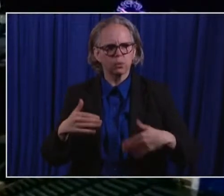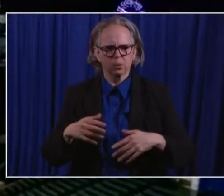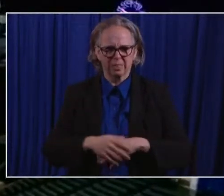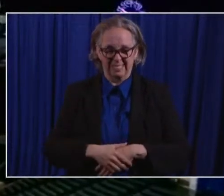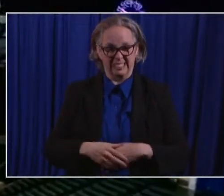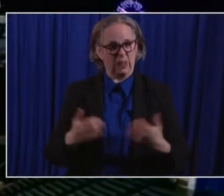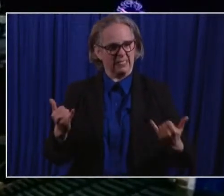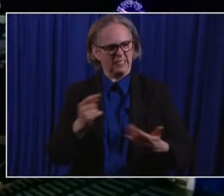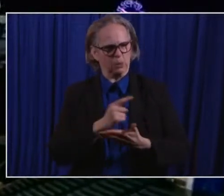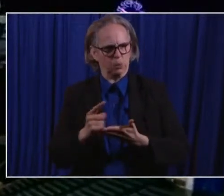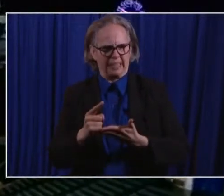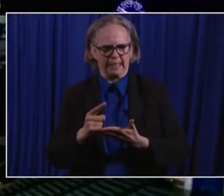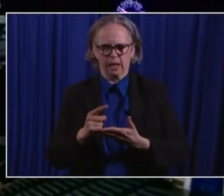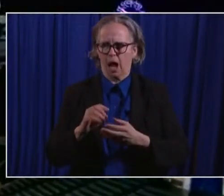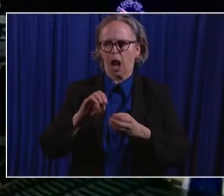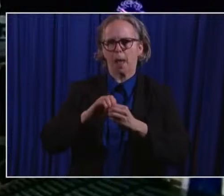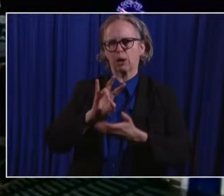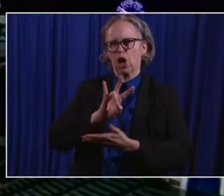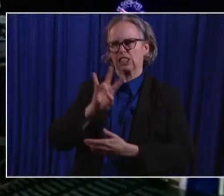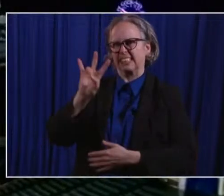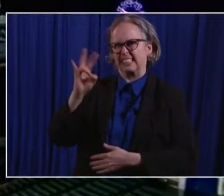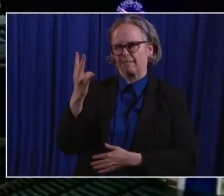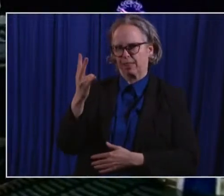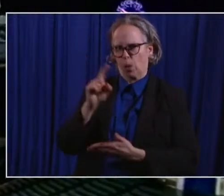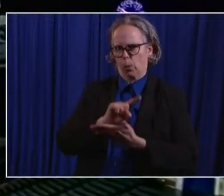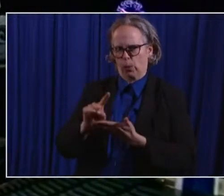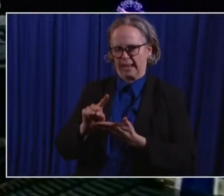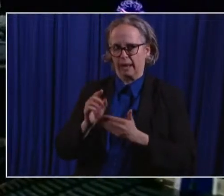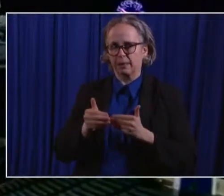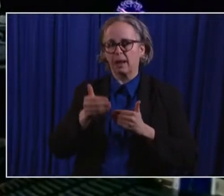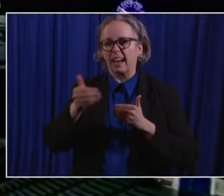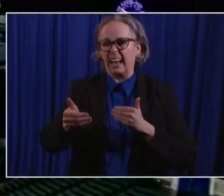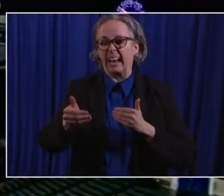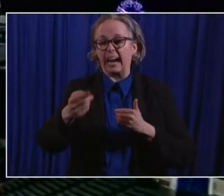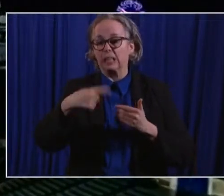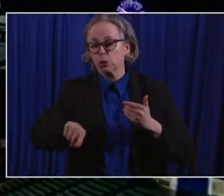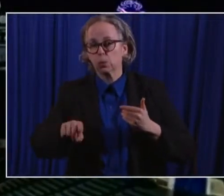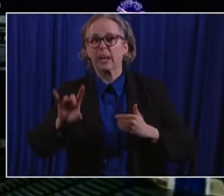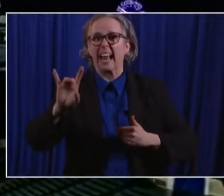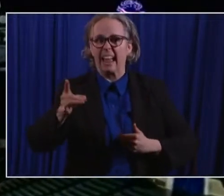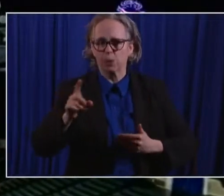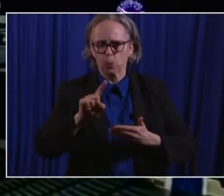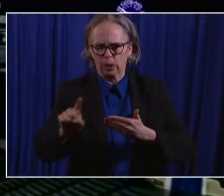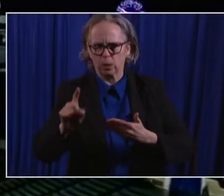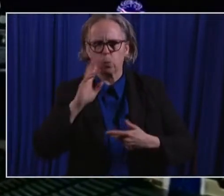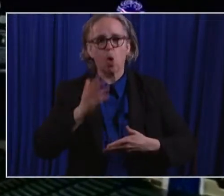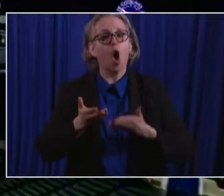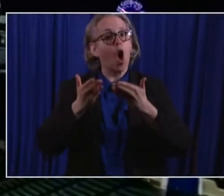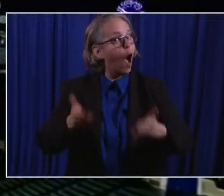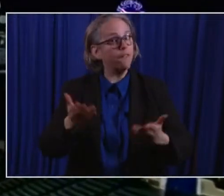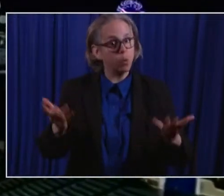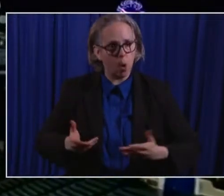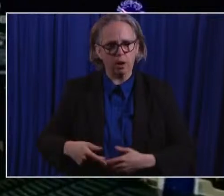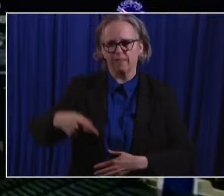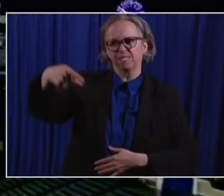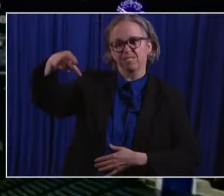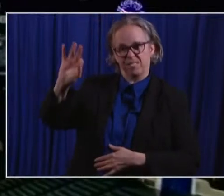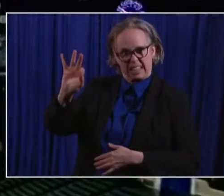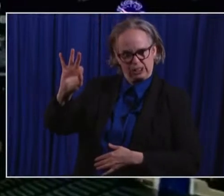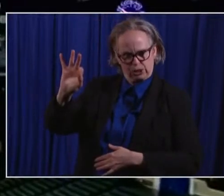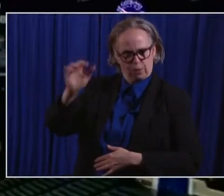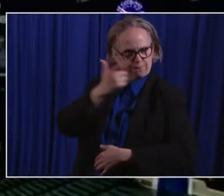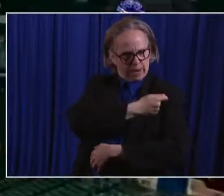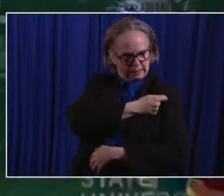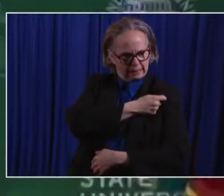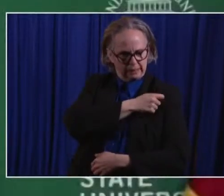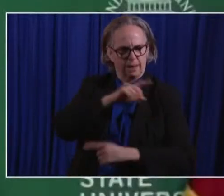7, and next week, week 8, we are offering first doses of the Pfizer vaccine. Vaccines